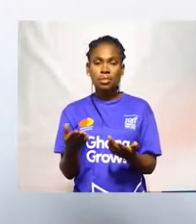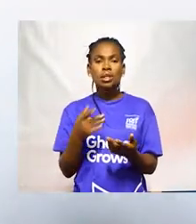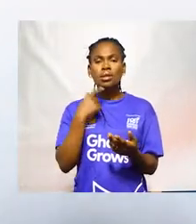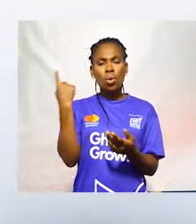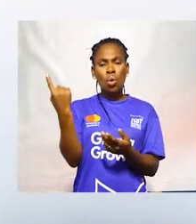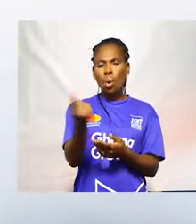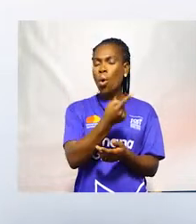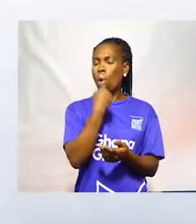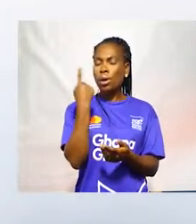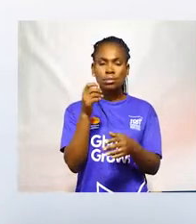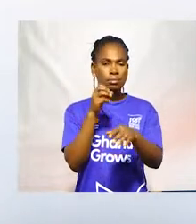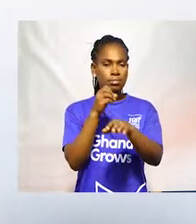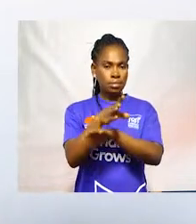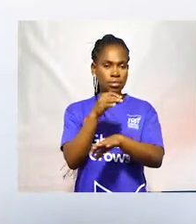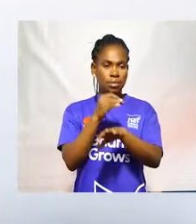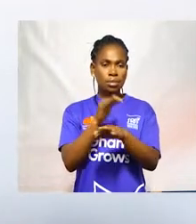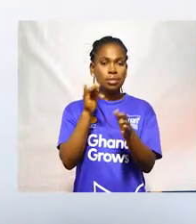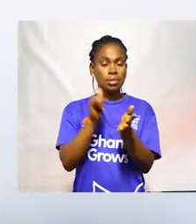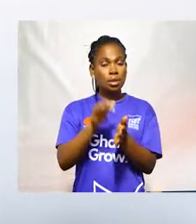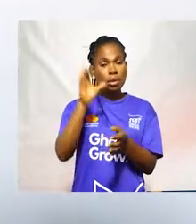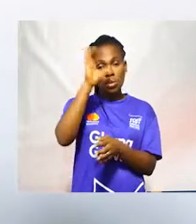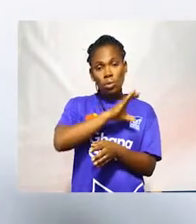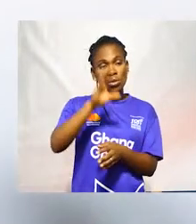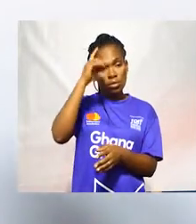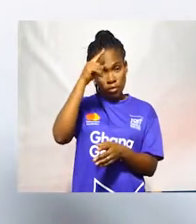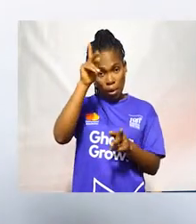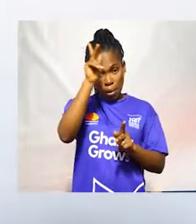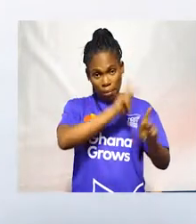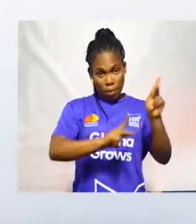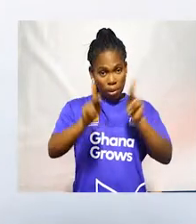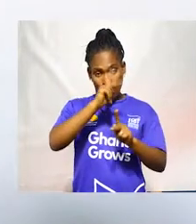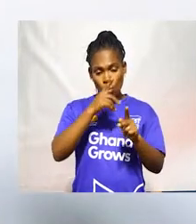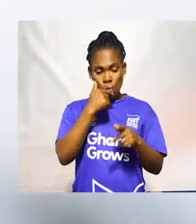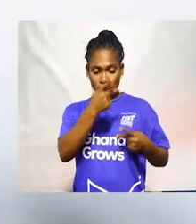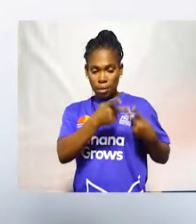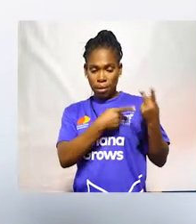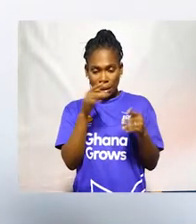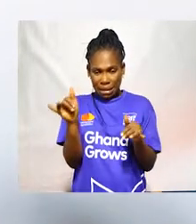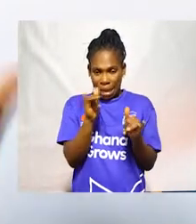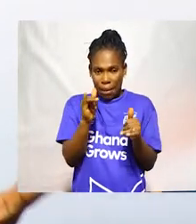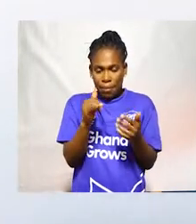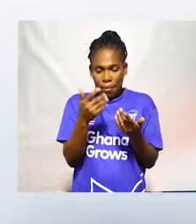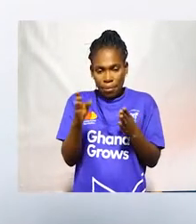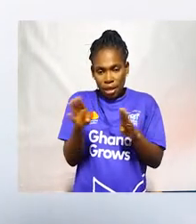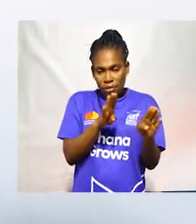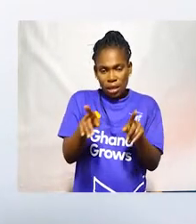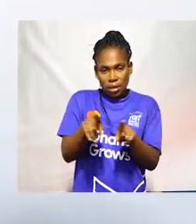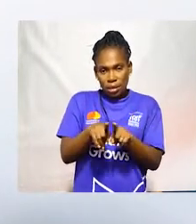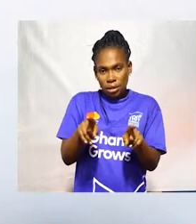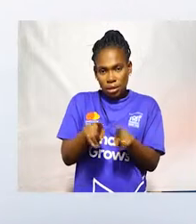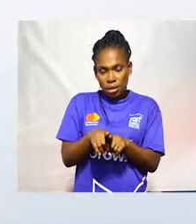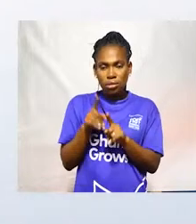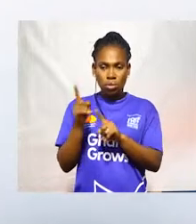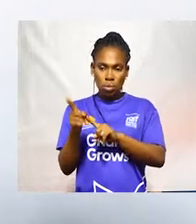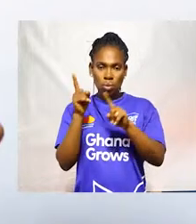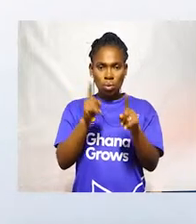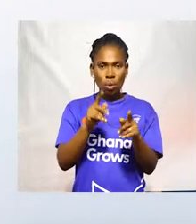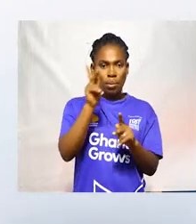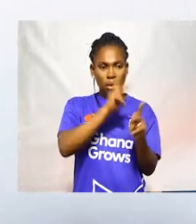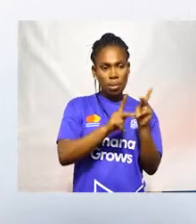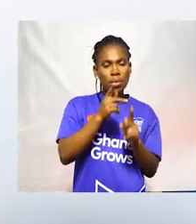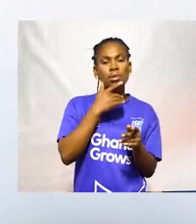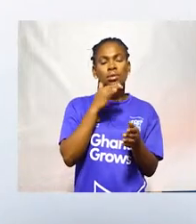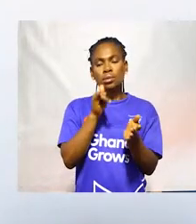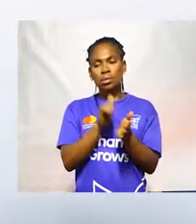always advises you to look for people who are of your kind. So Maximus will come in, the likes